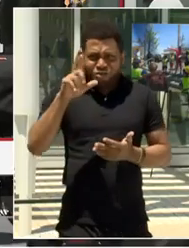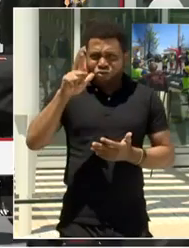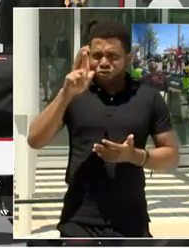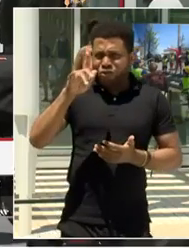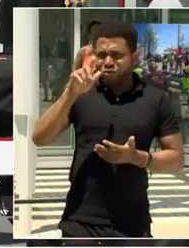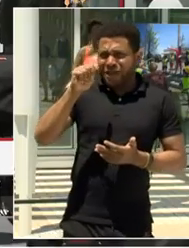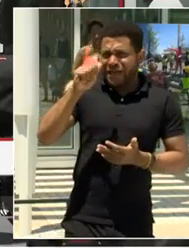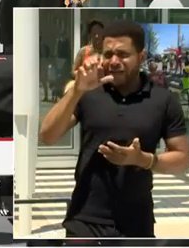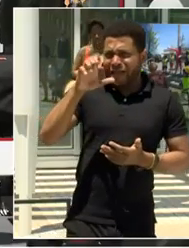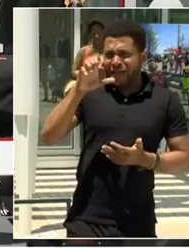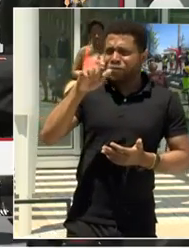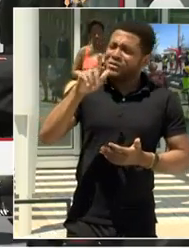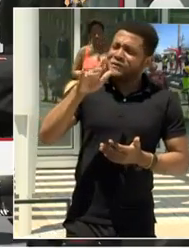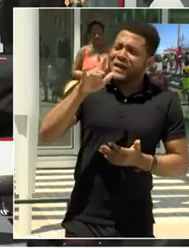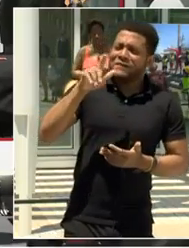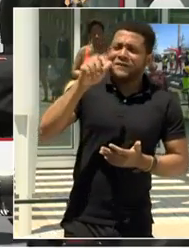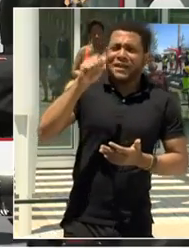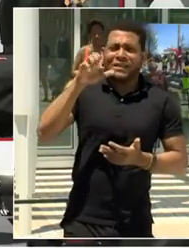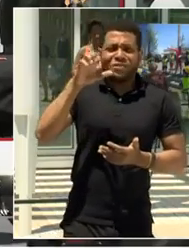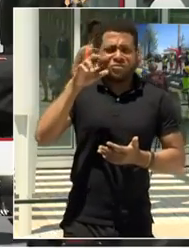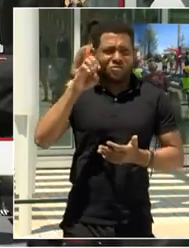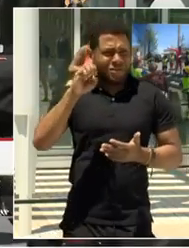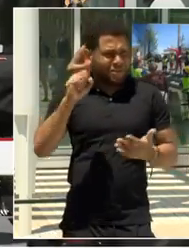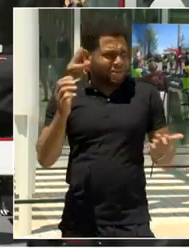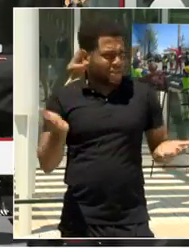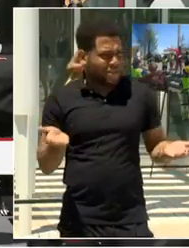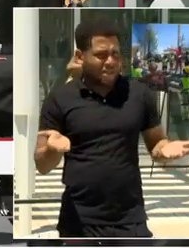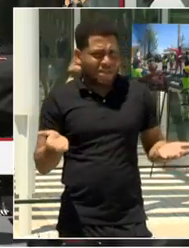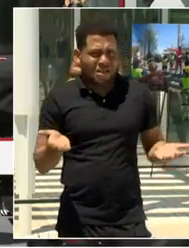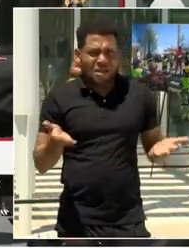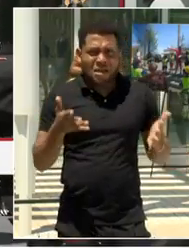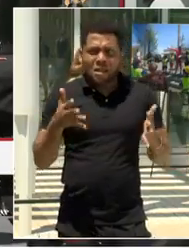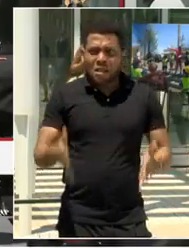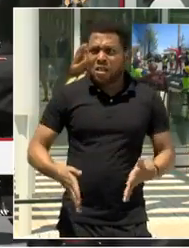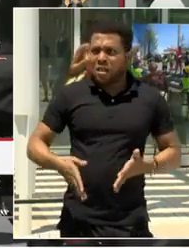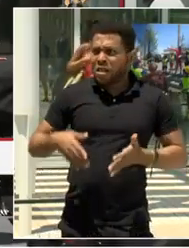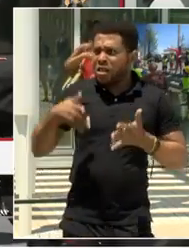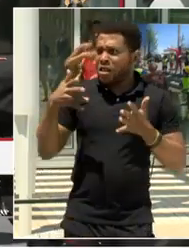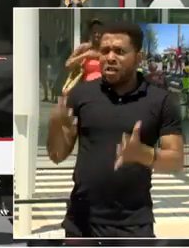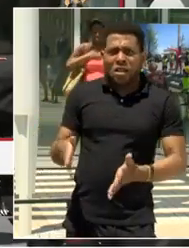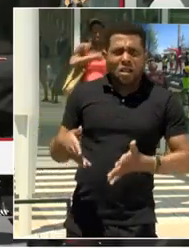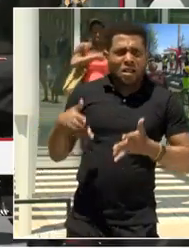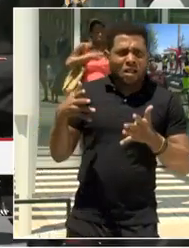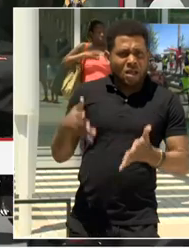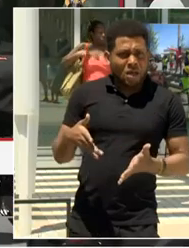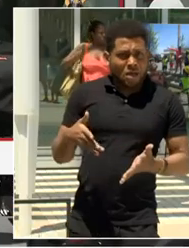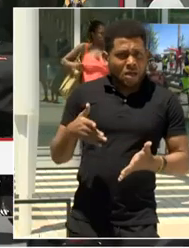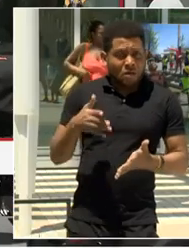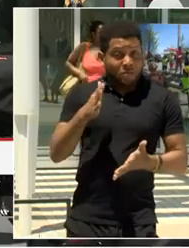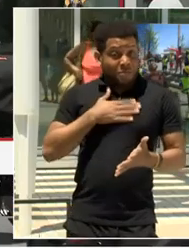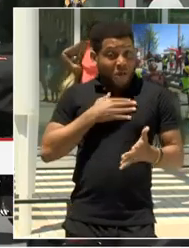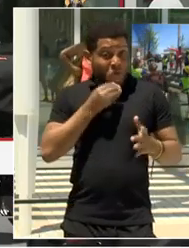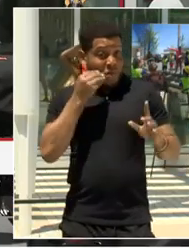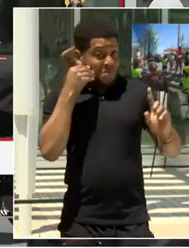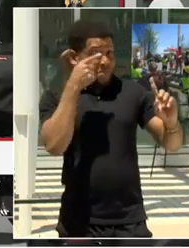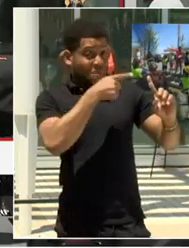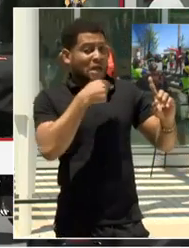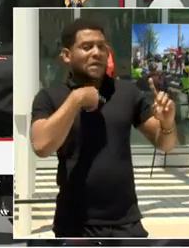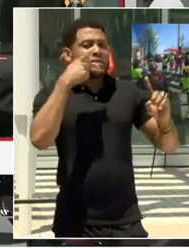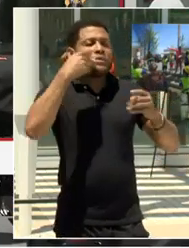street. We were forced to look out of our bedroom windows to see the